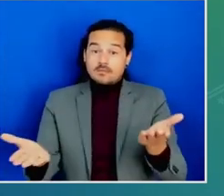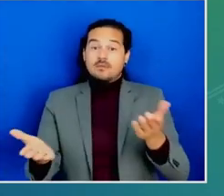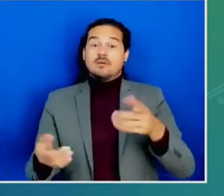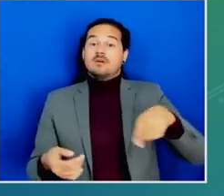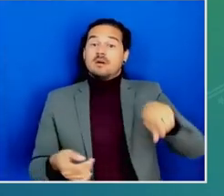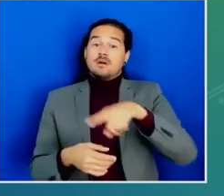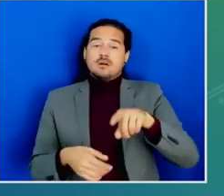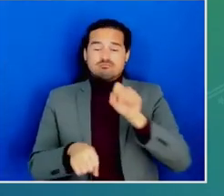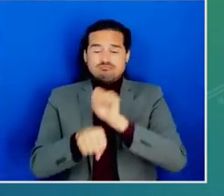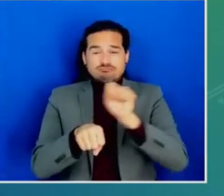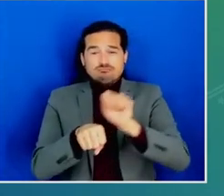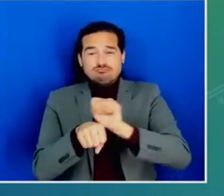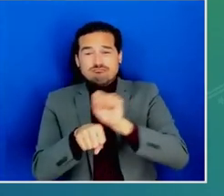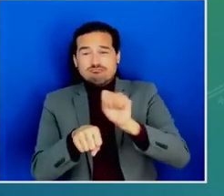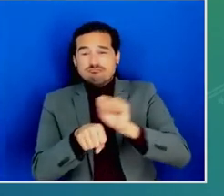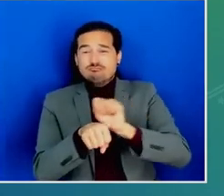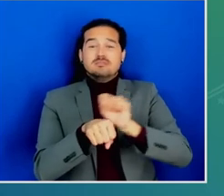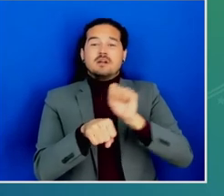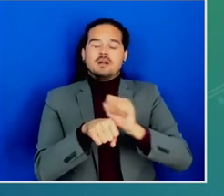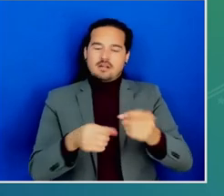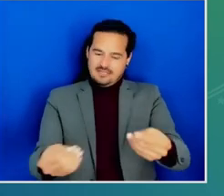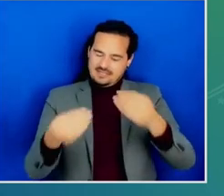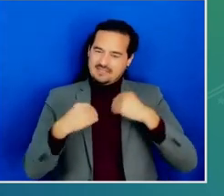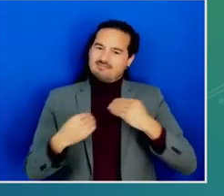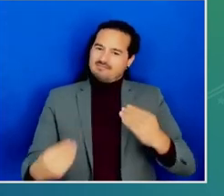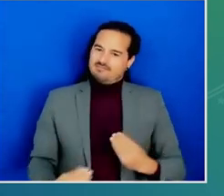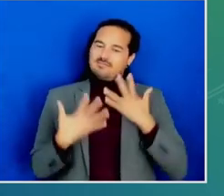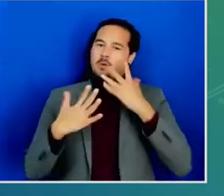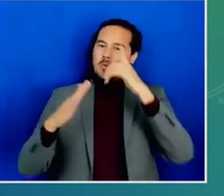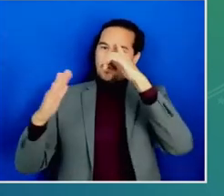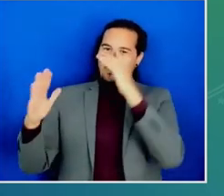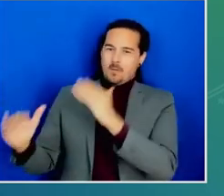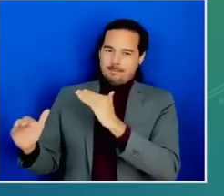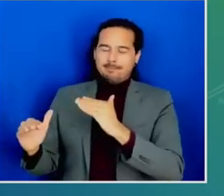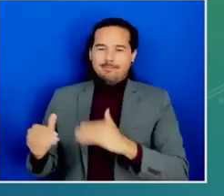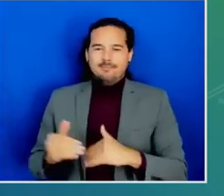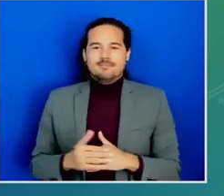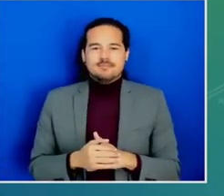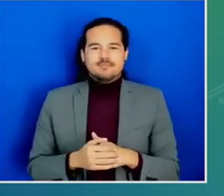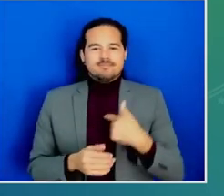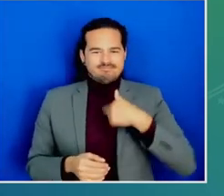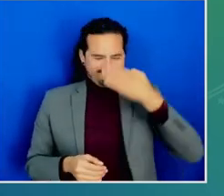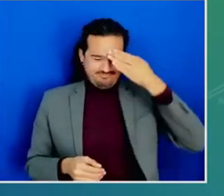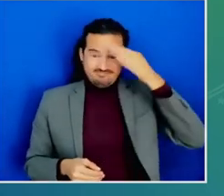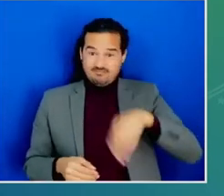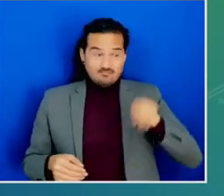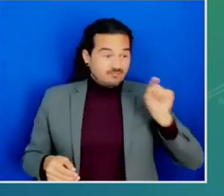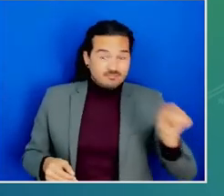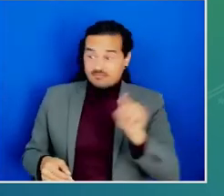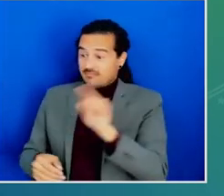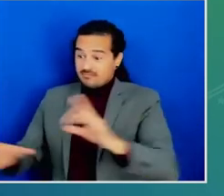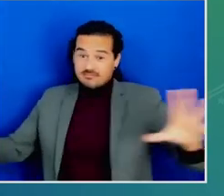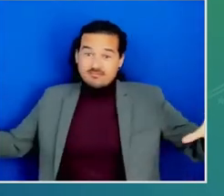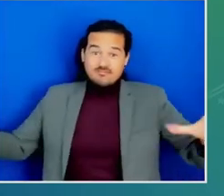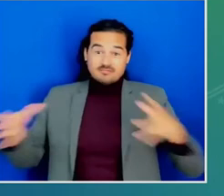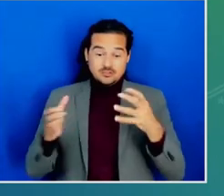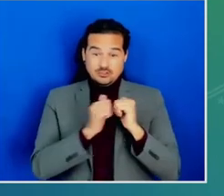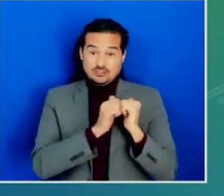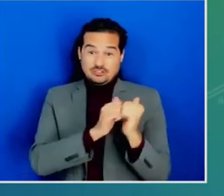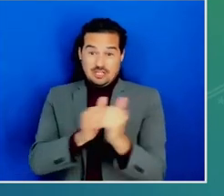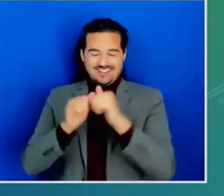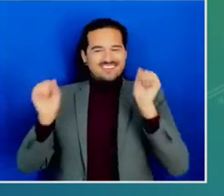they give me hope. And together, I know we will meet this moment.